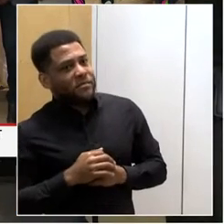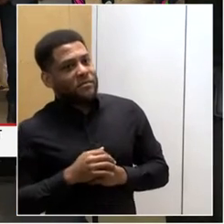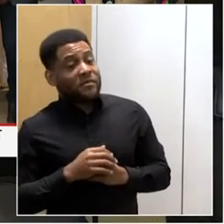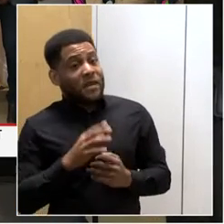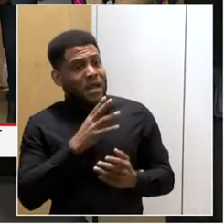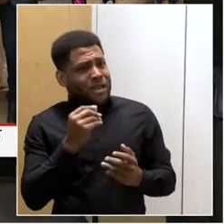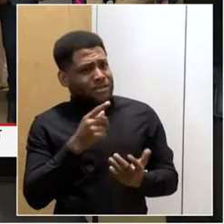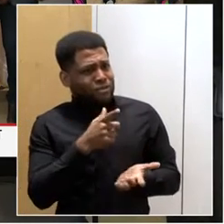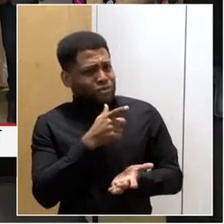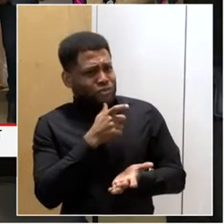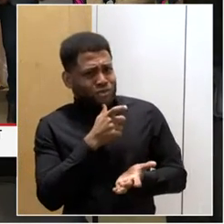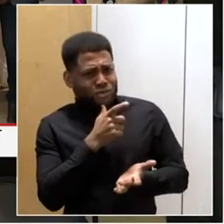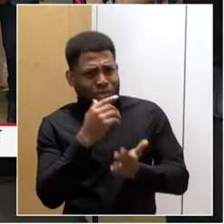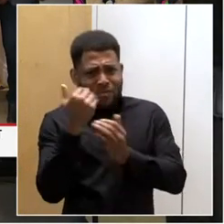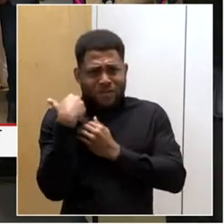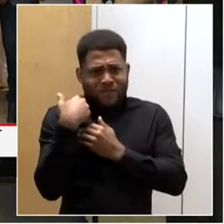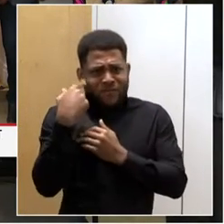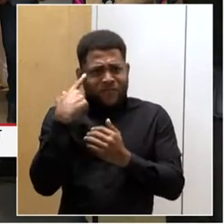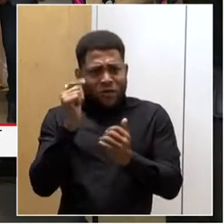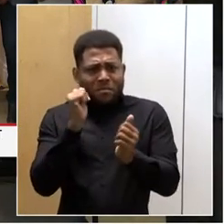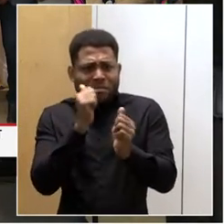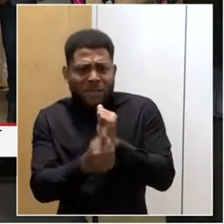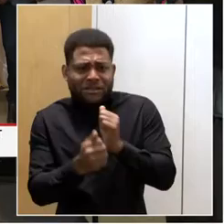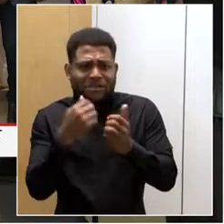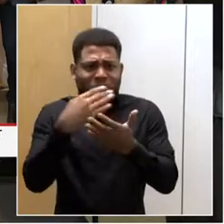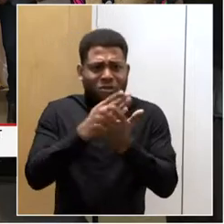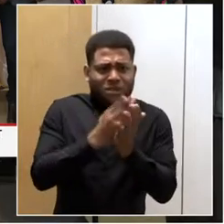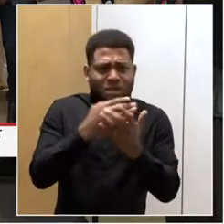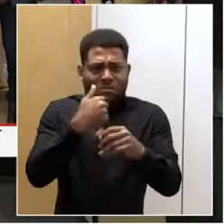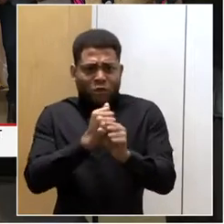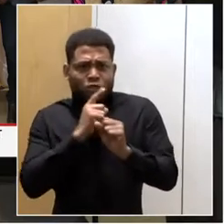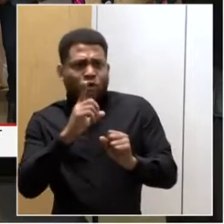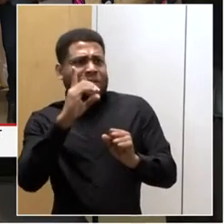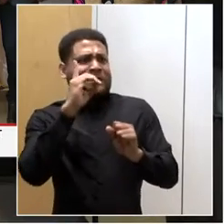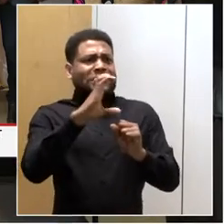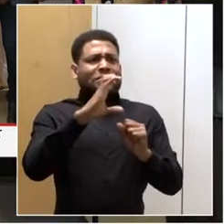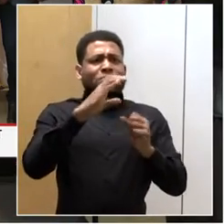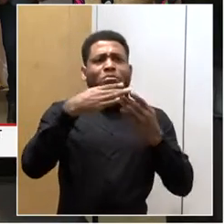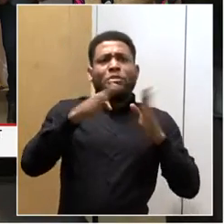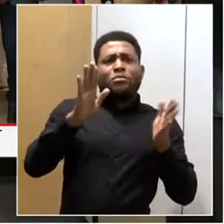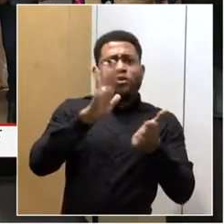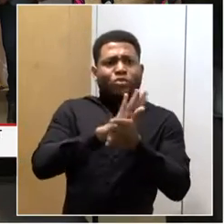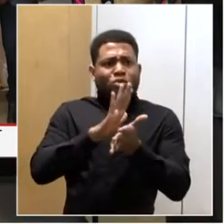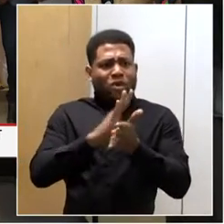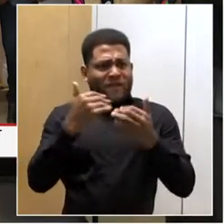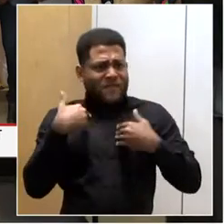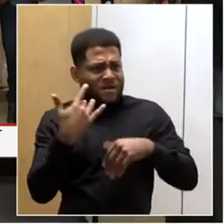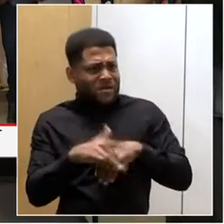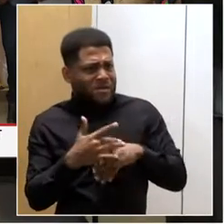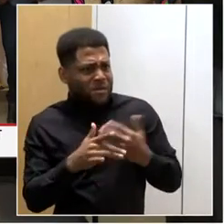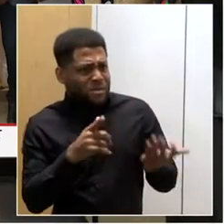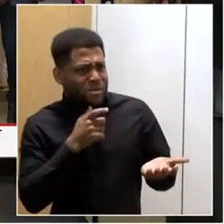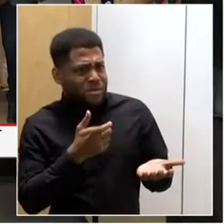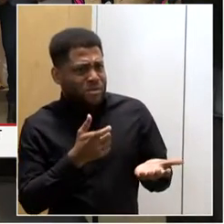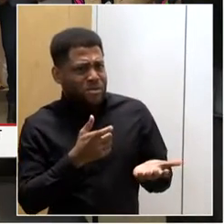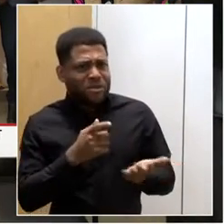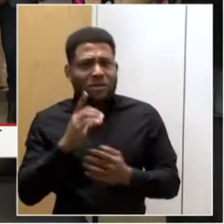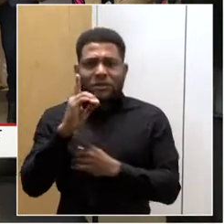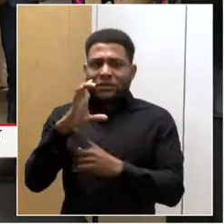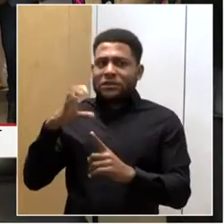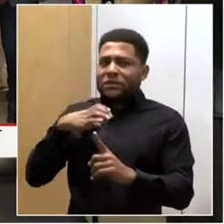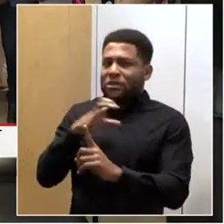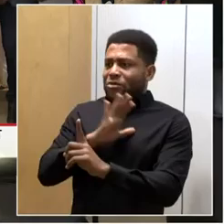body the ability to do what it wants with the DCPS budget? It's the council's responsibility.